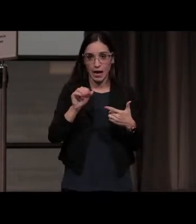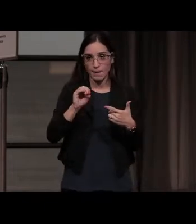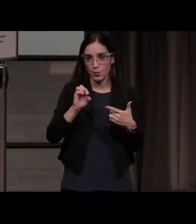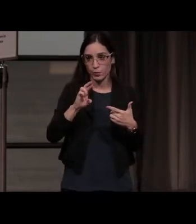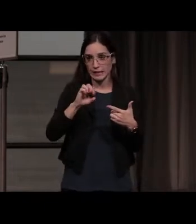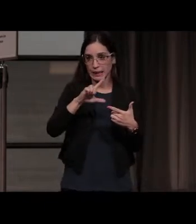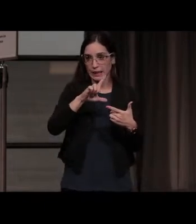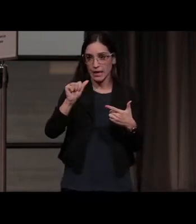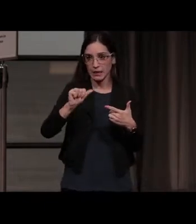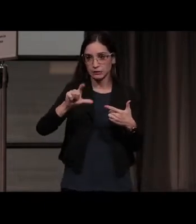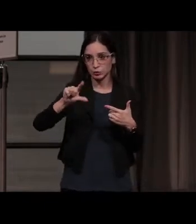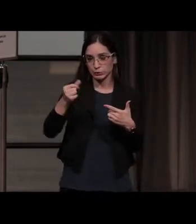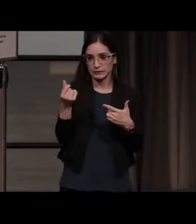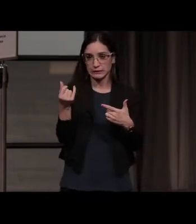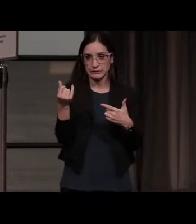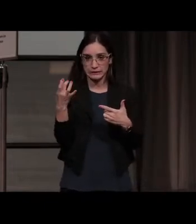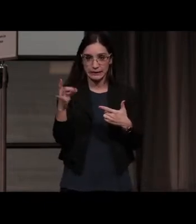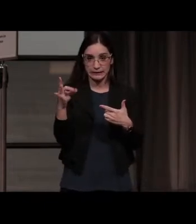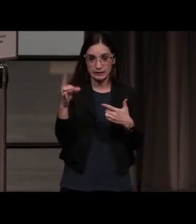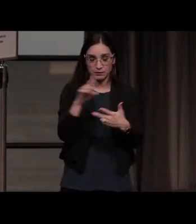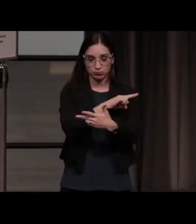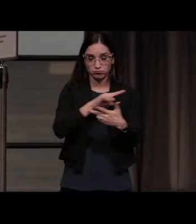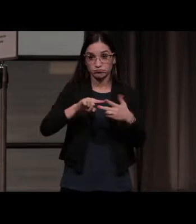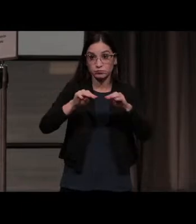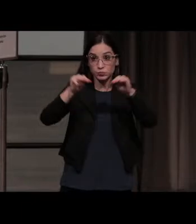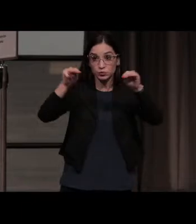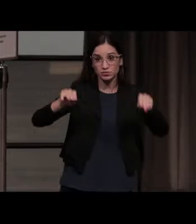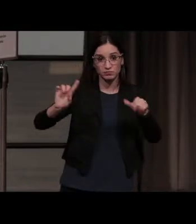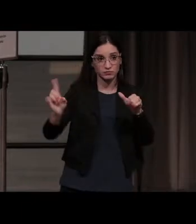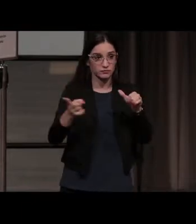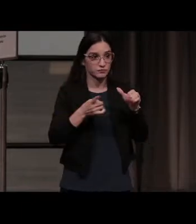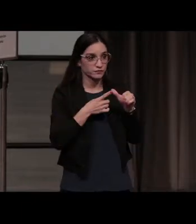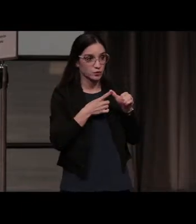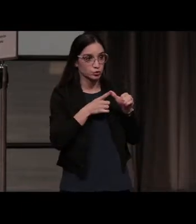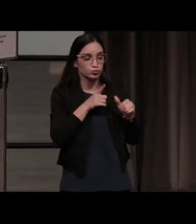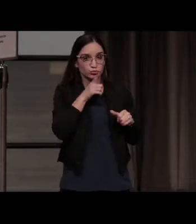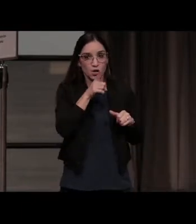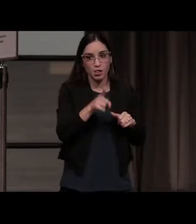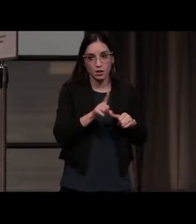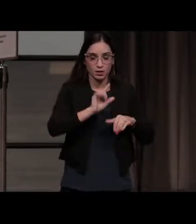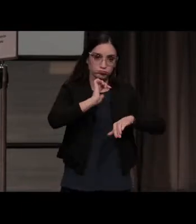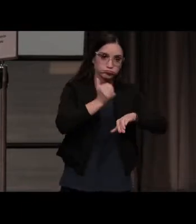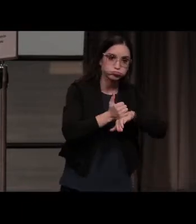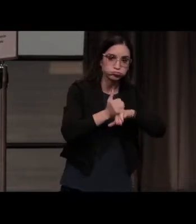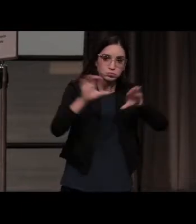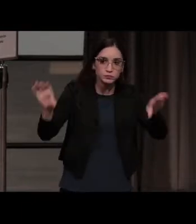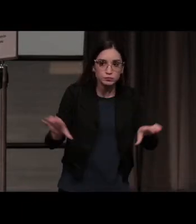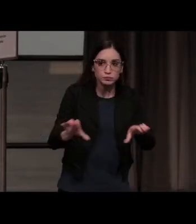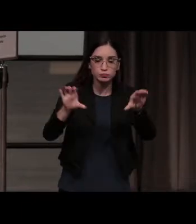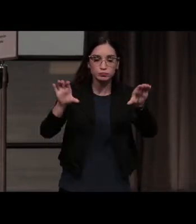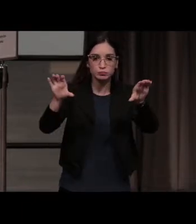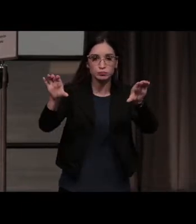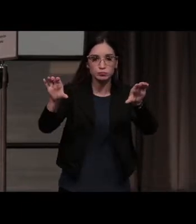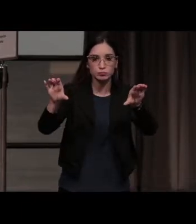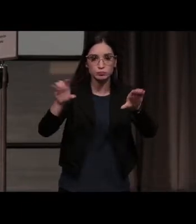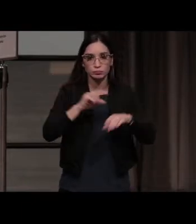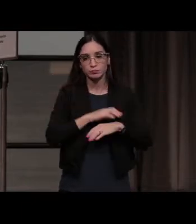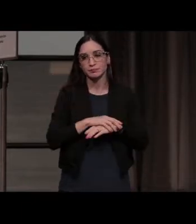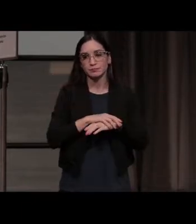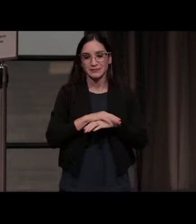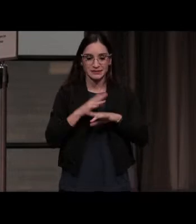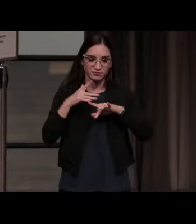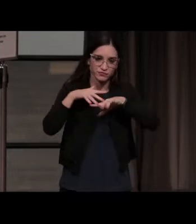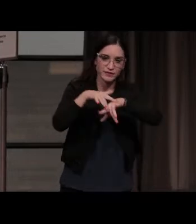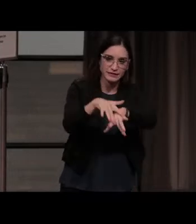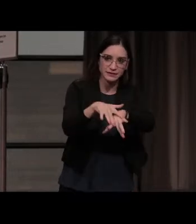in 2018, and the museum's first augmented reality exhibition, Felice Grodin, Invasive